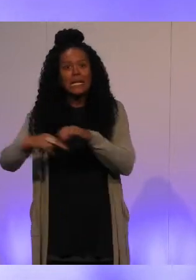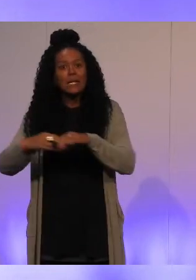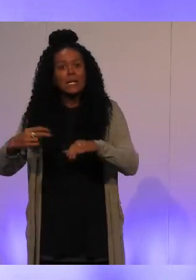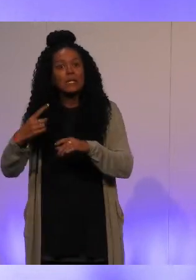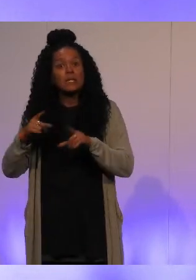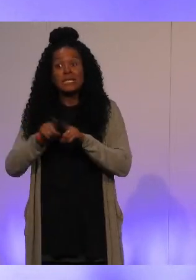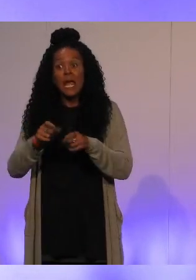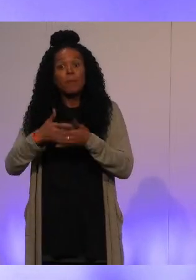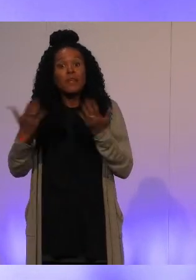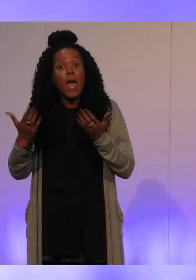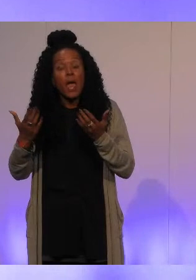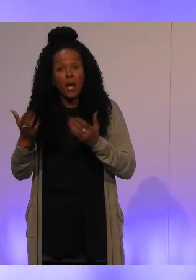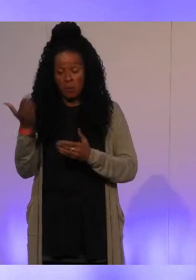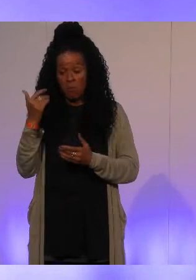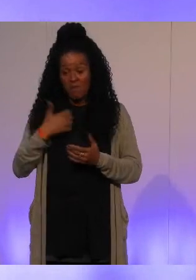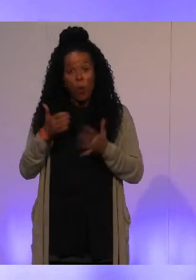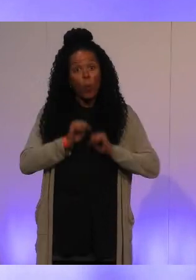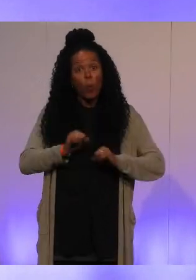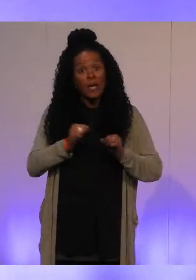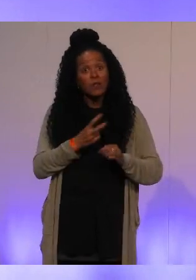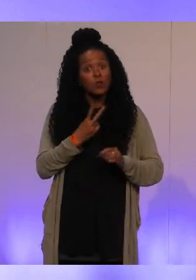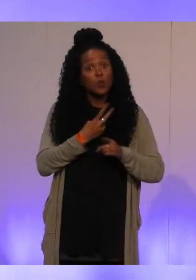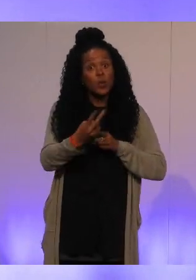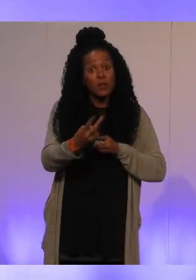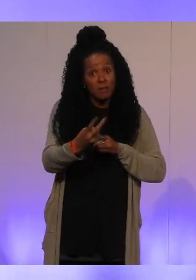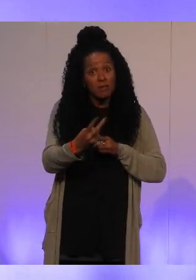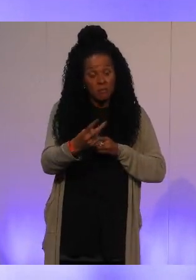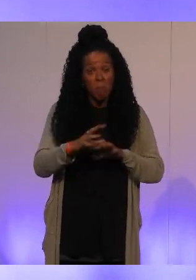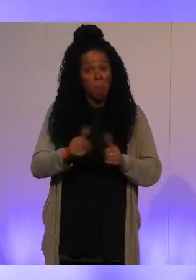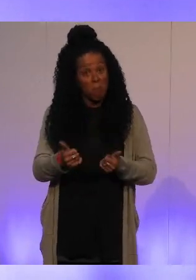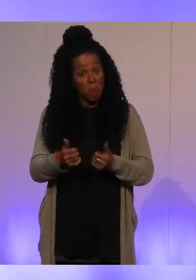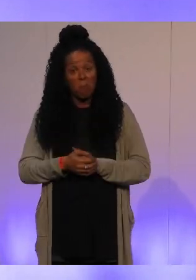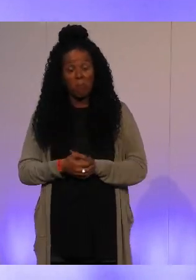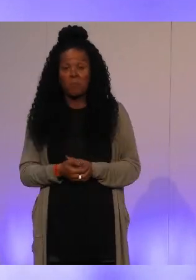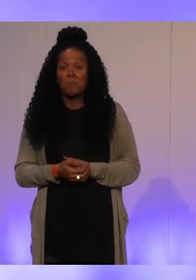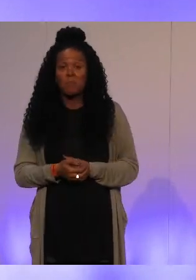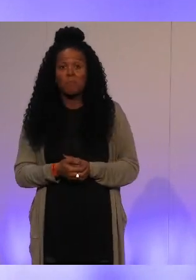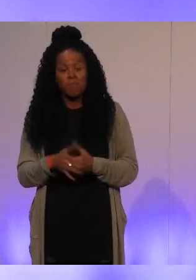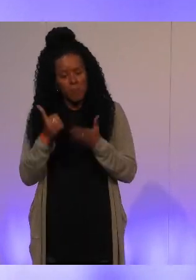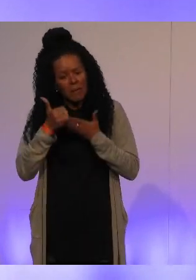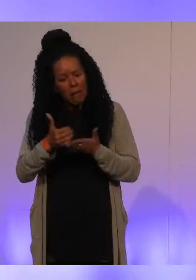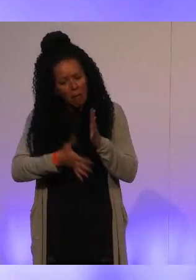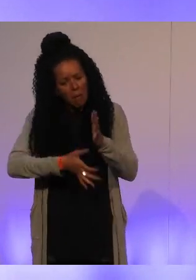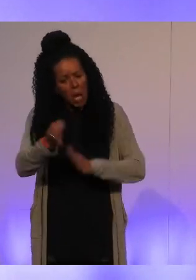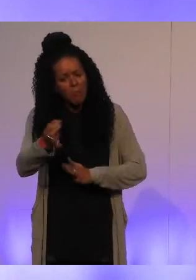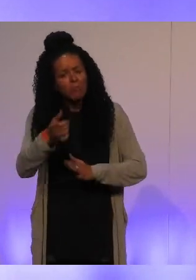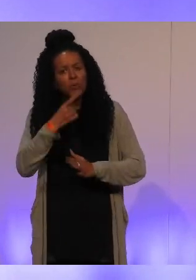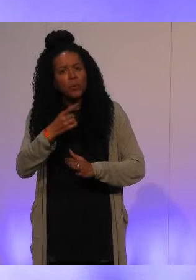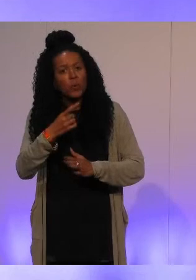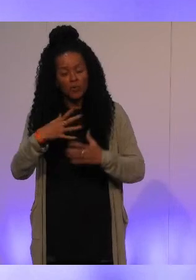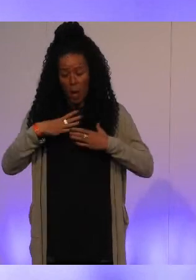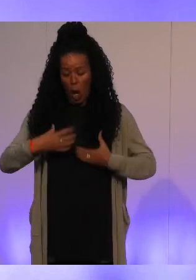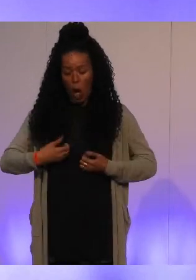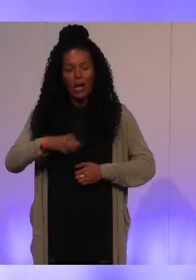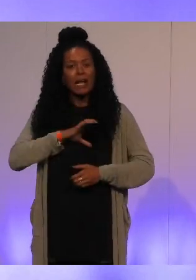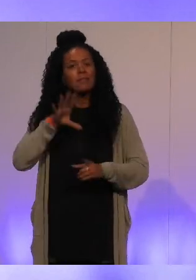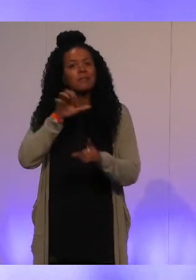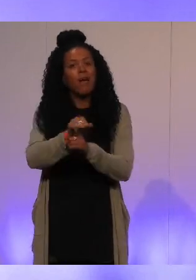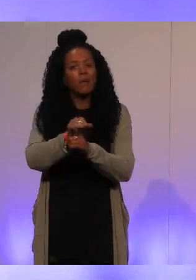scan from up to 14 days to a same-day service, helping to improve lung cancer